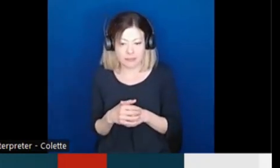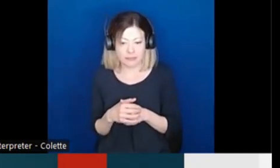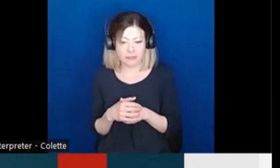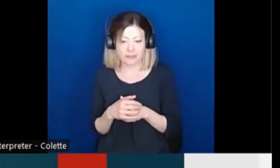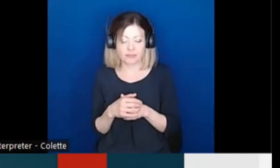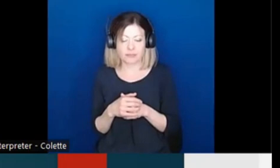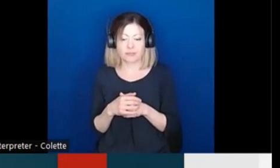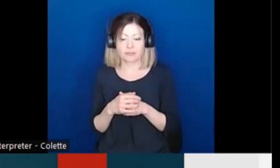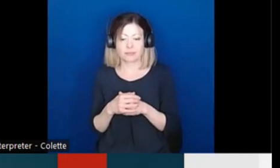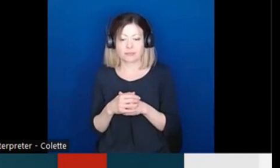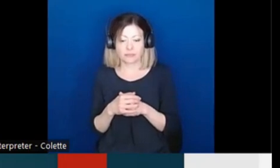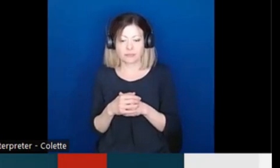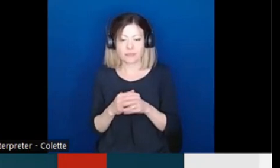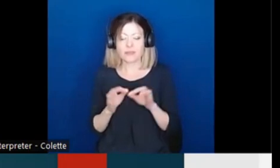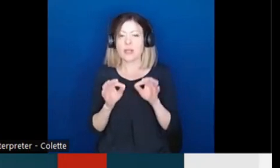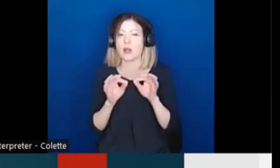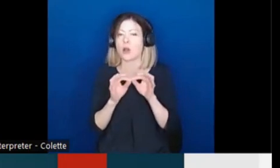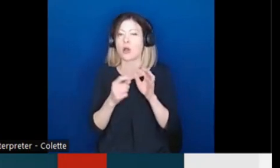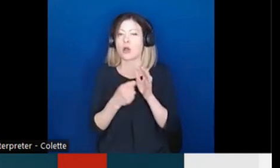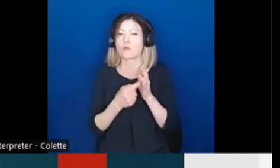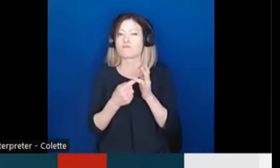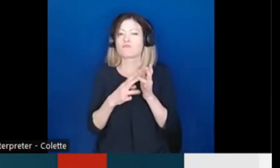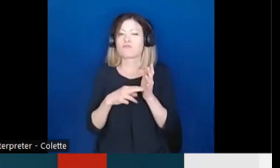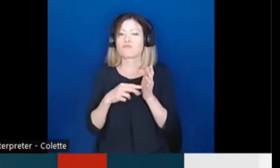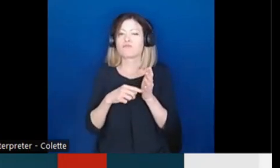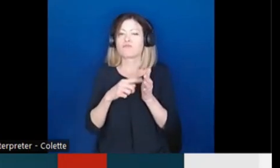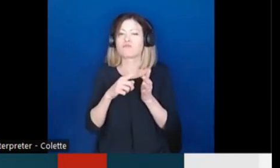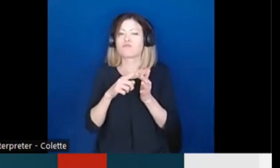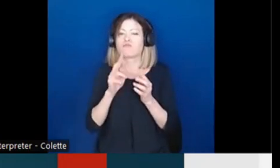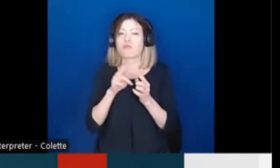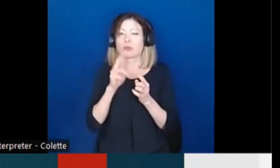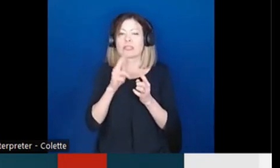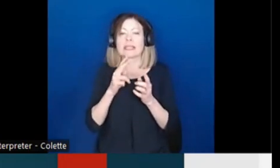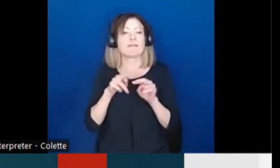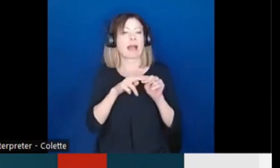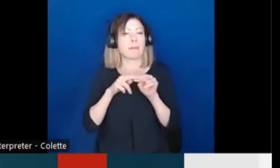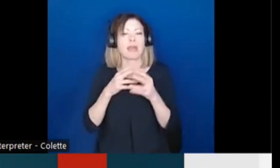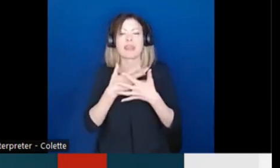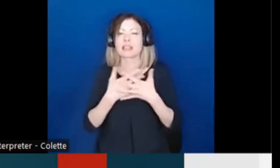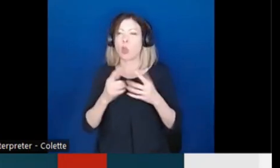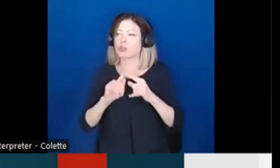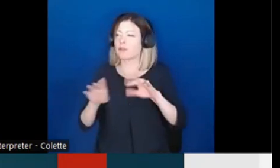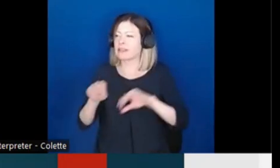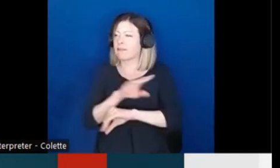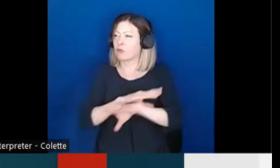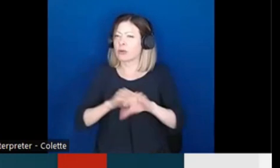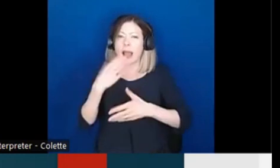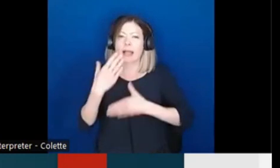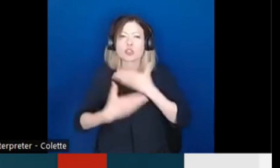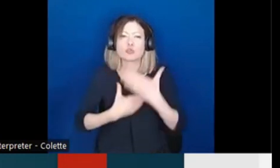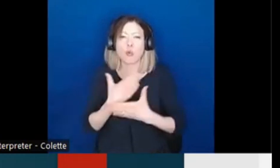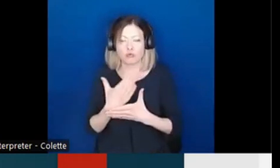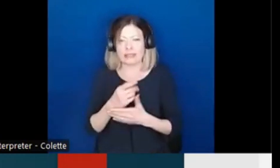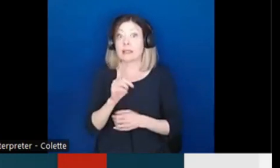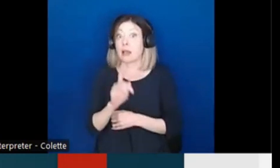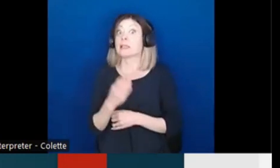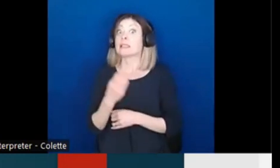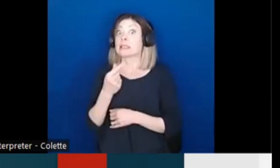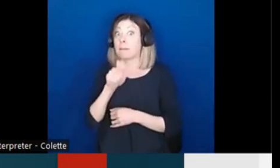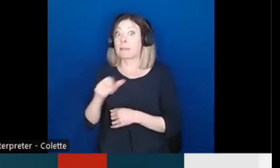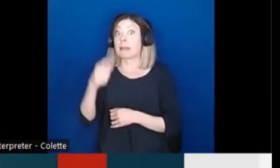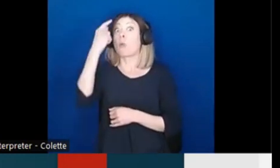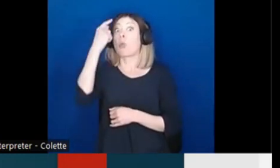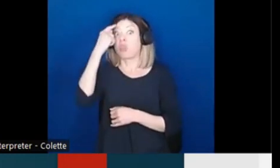myths about the Brontes, and one of them is that Branwell painted himself out of this picture because he felt